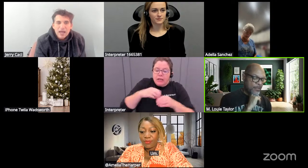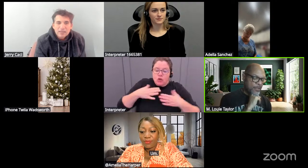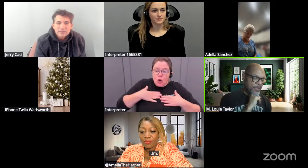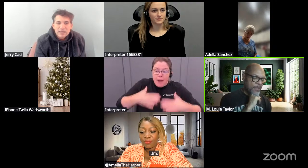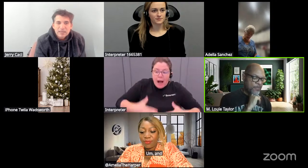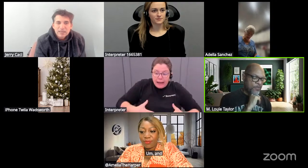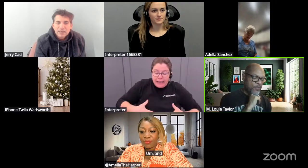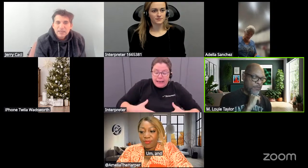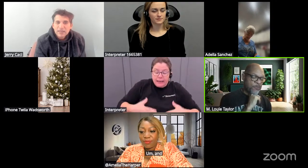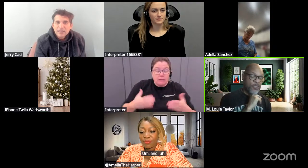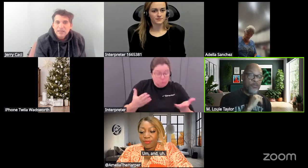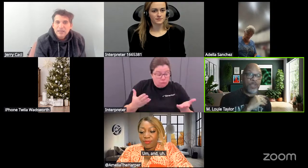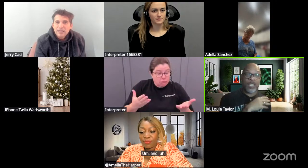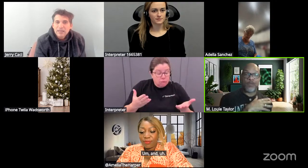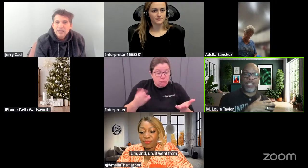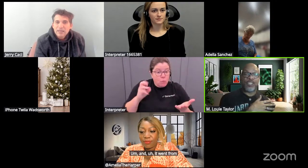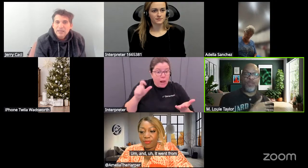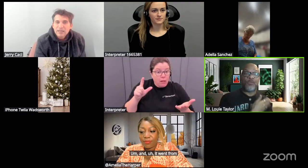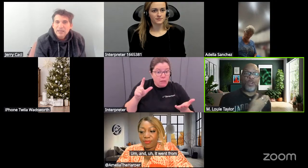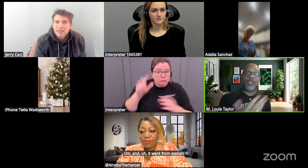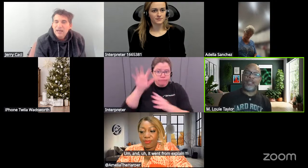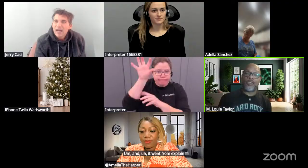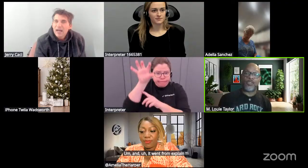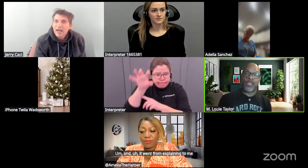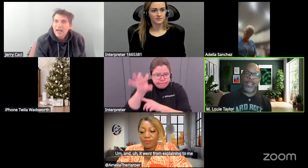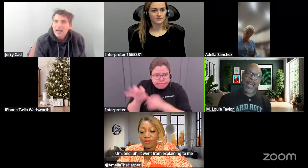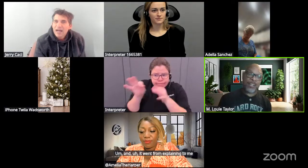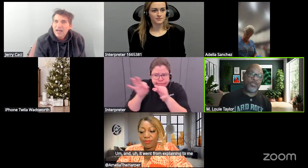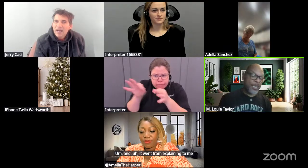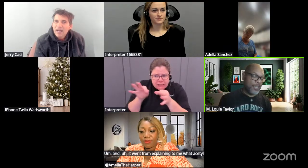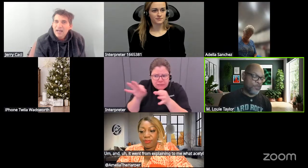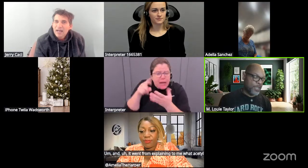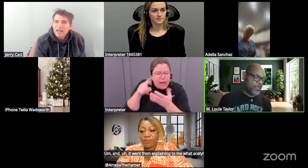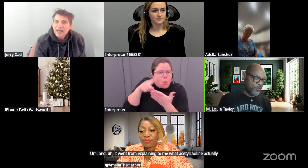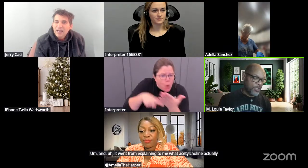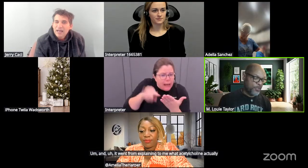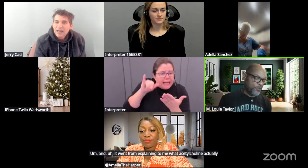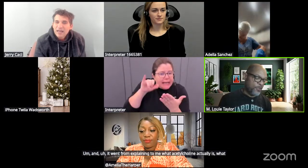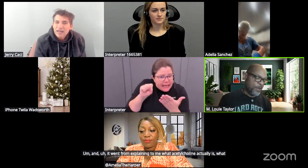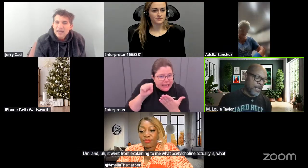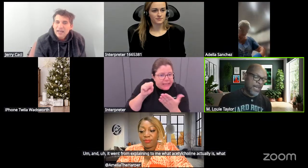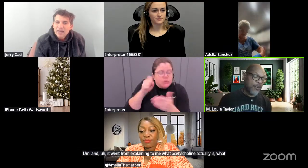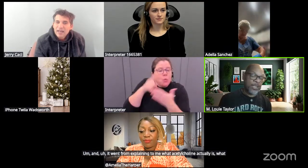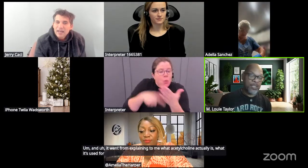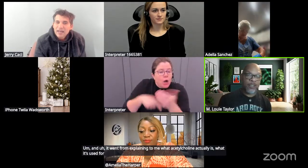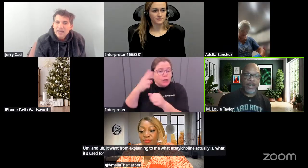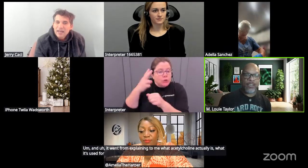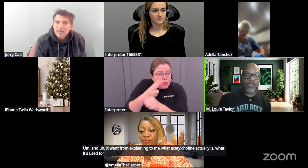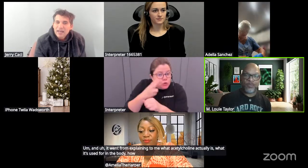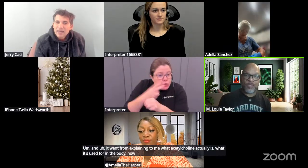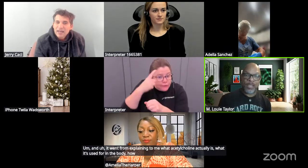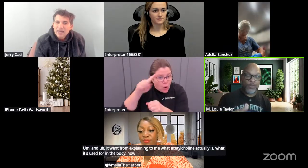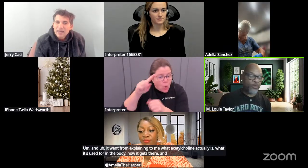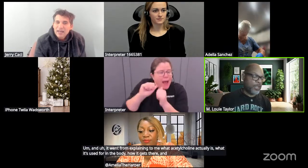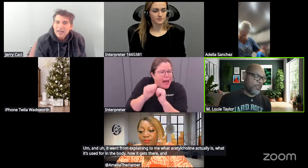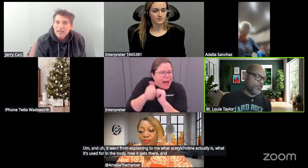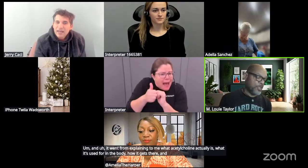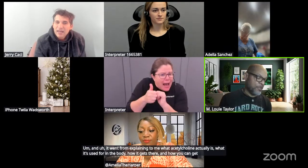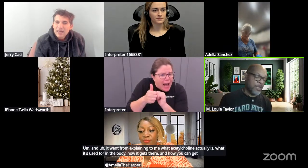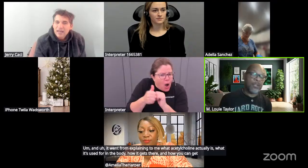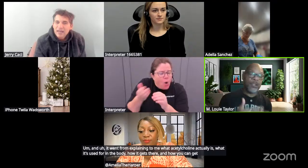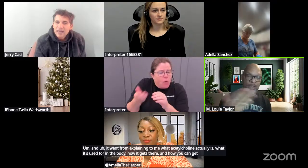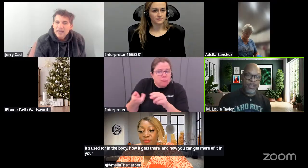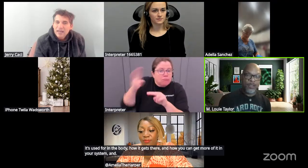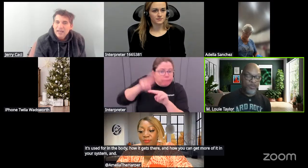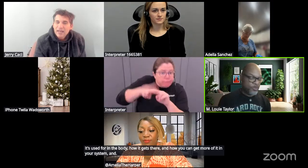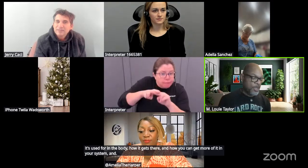And it went from explaining to me what acetylcholine actually is, what it's used for in the body, how it gets there, and how you can get more of it in your system,